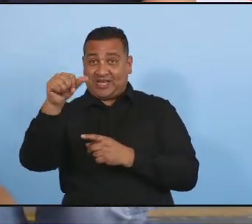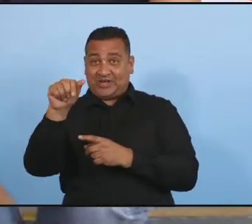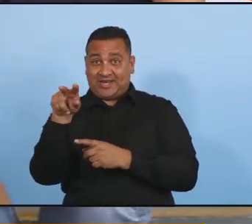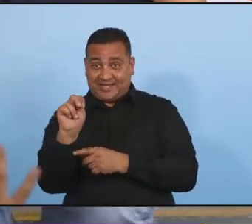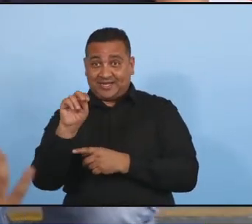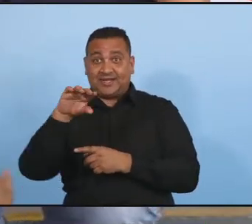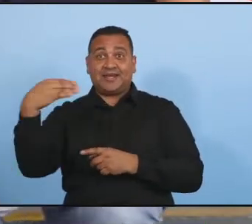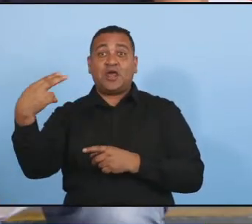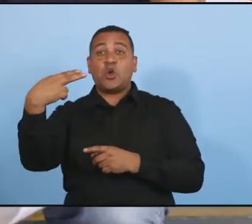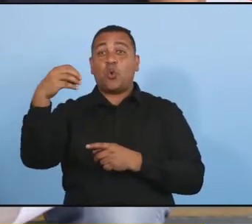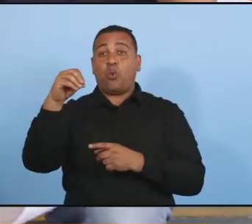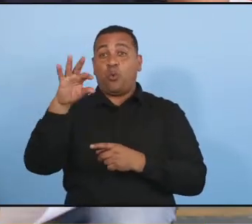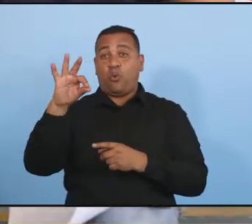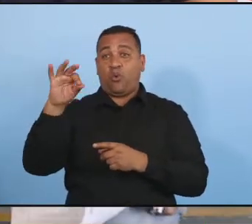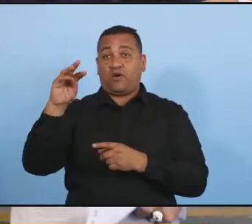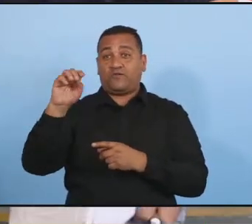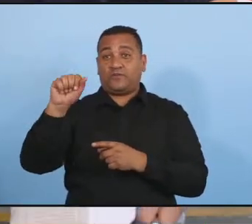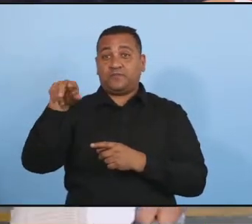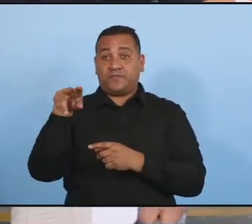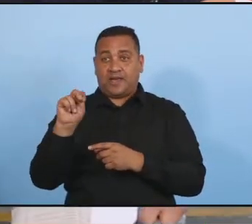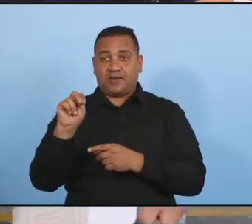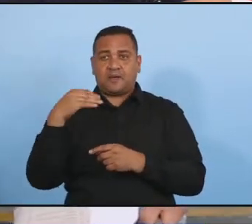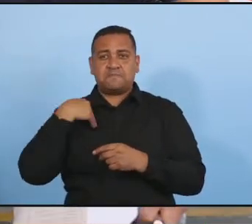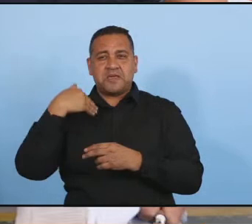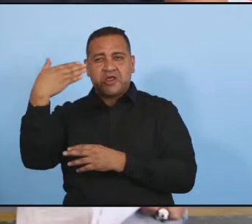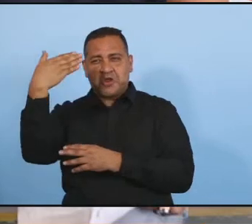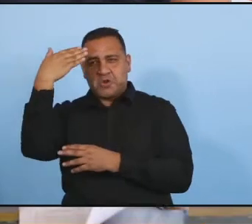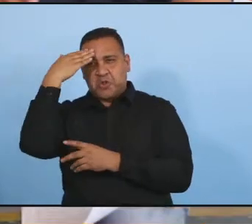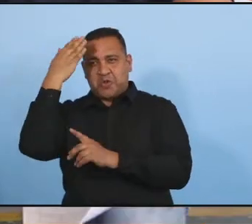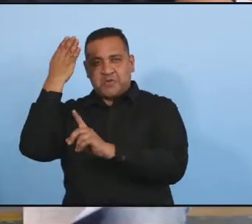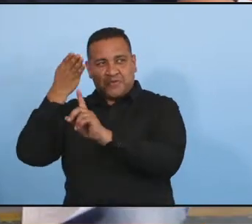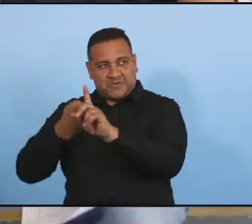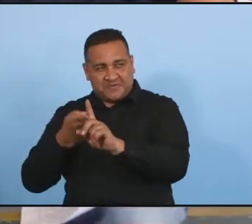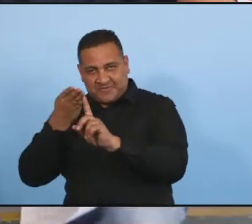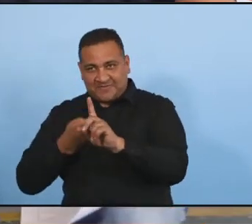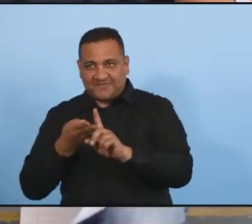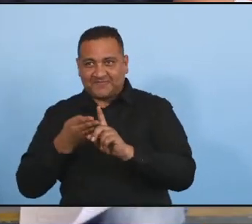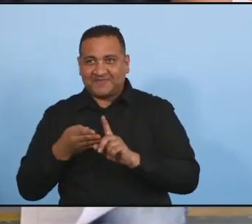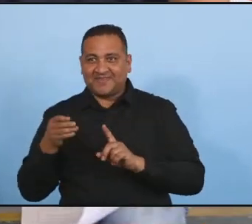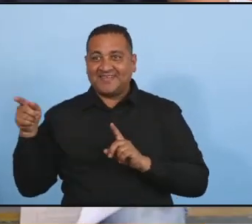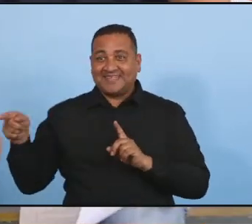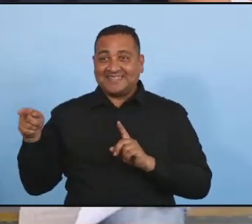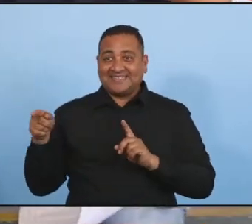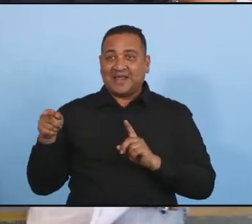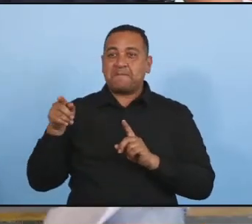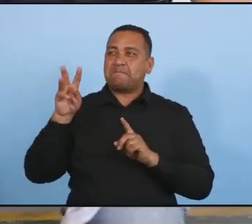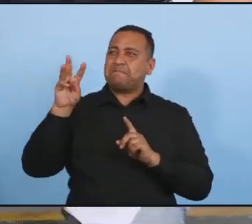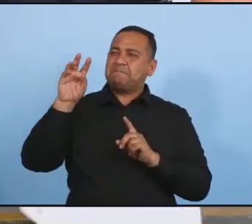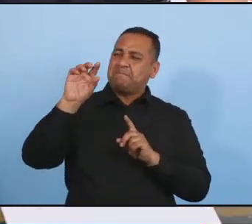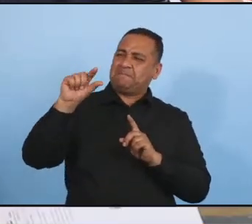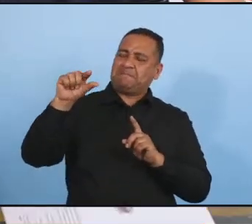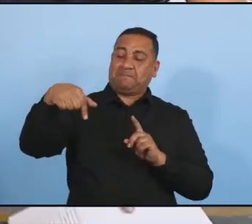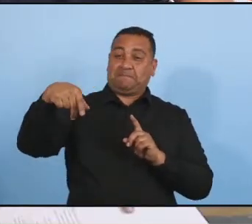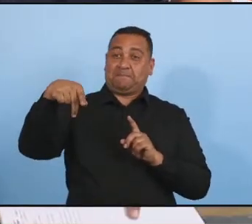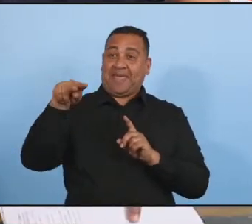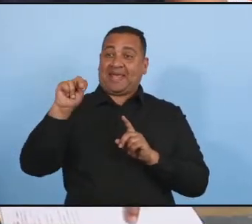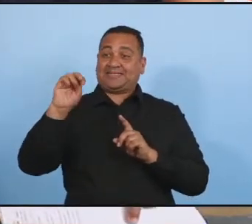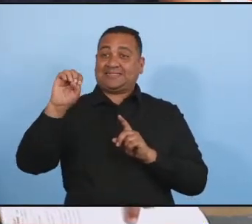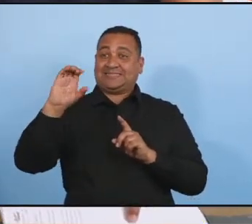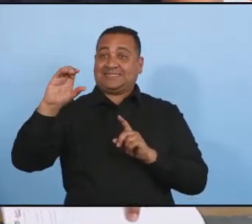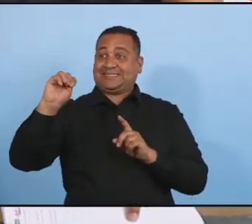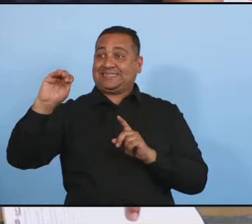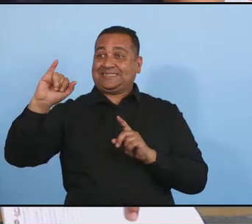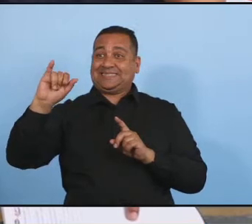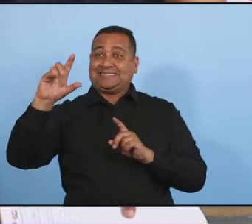here. So all I know is pneumatics. I've heard the word hydraulics. Ooh, I nearly pronounced that one even wrong. It is,